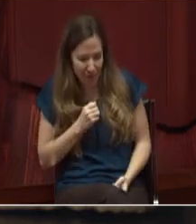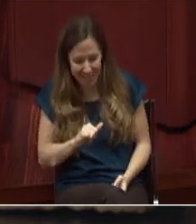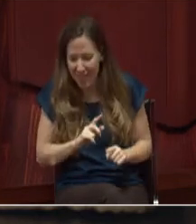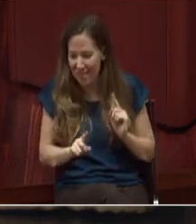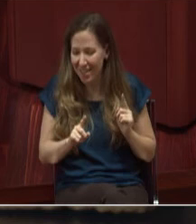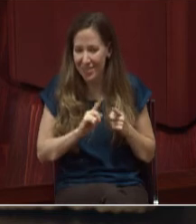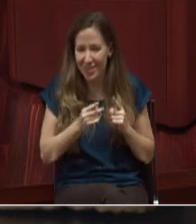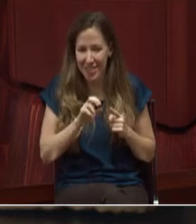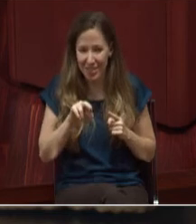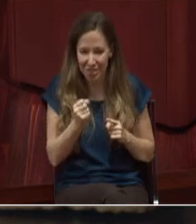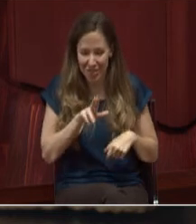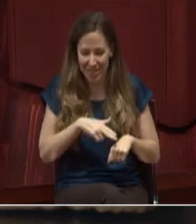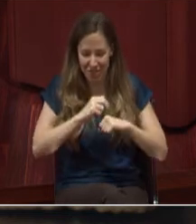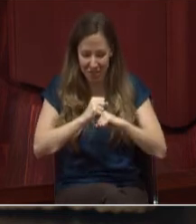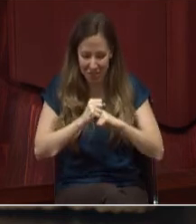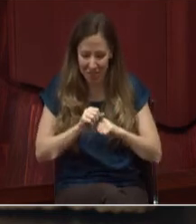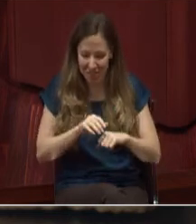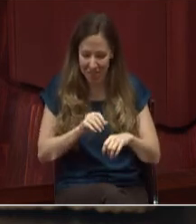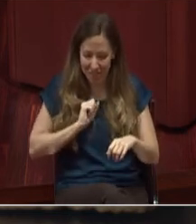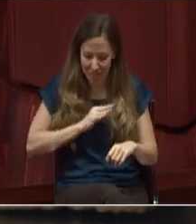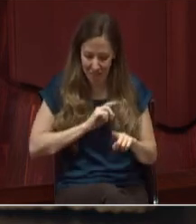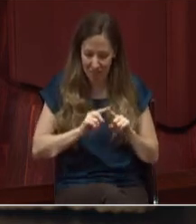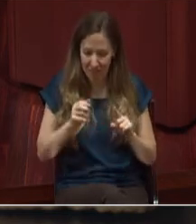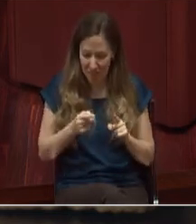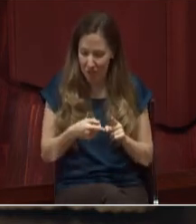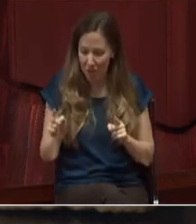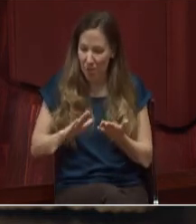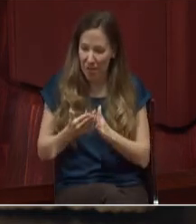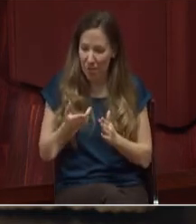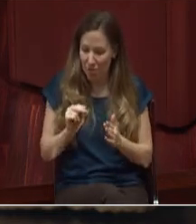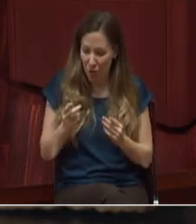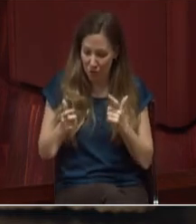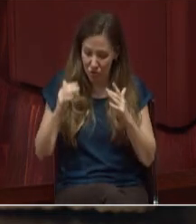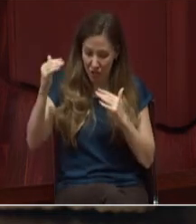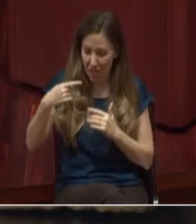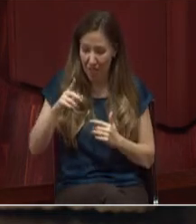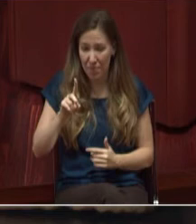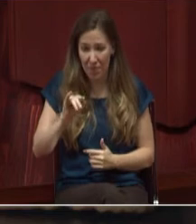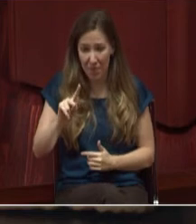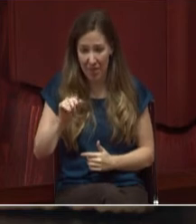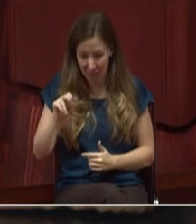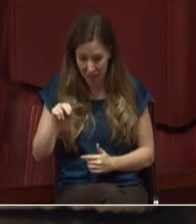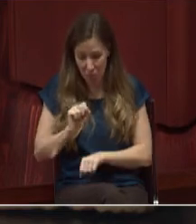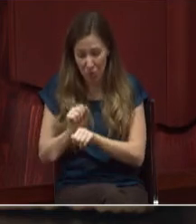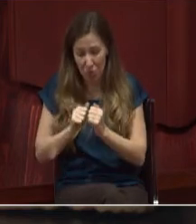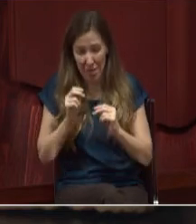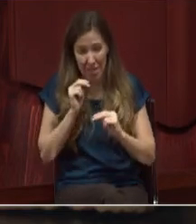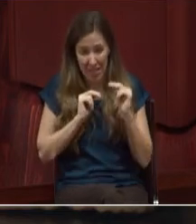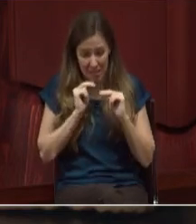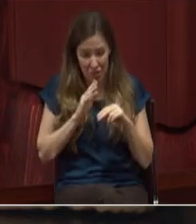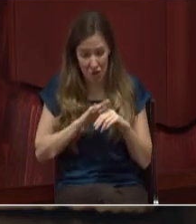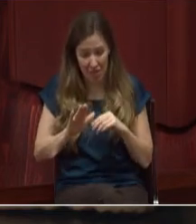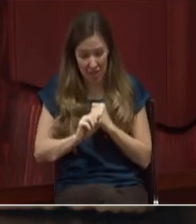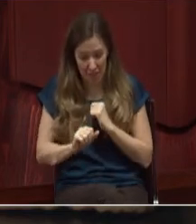Kissinger's National Security Council staff, but then you became giants of your own. I mean, Dick Allen, who was with Nixon on the Nixon campaign